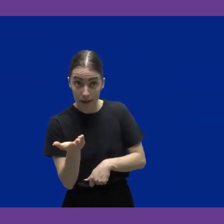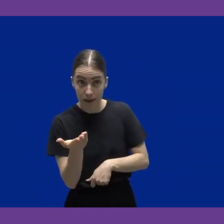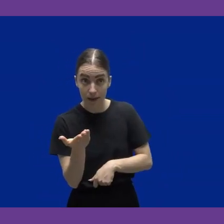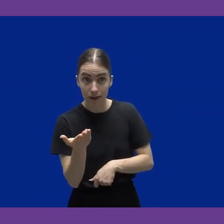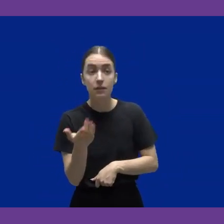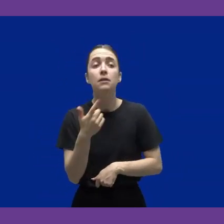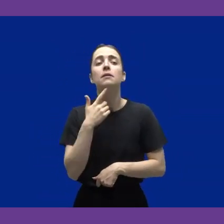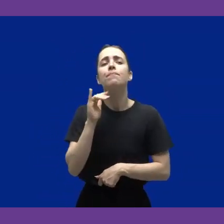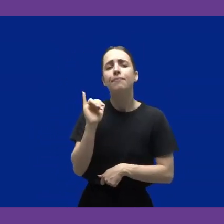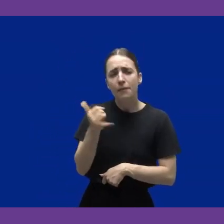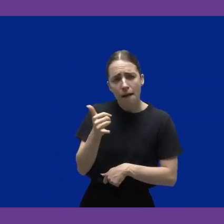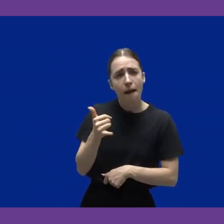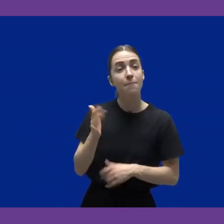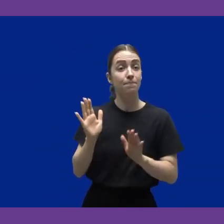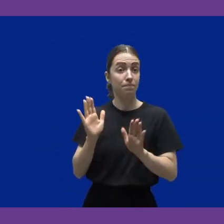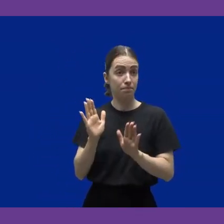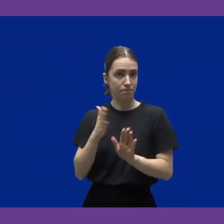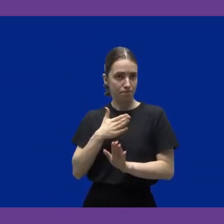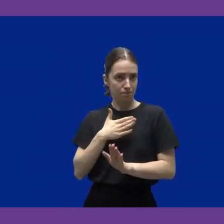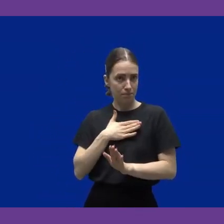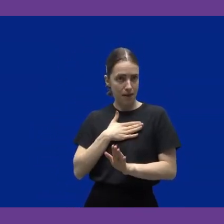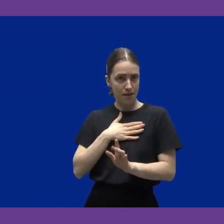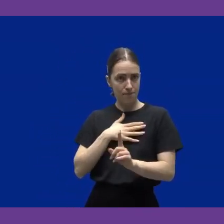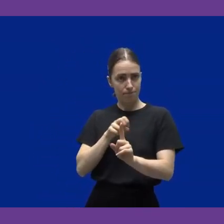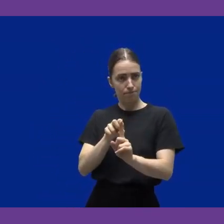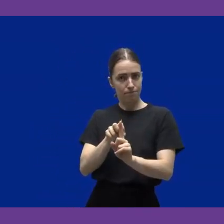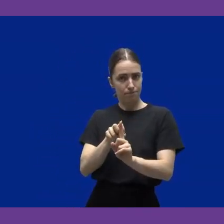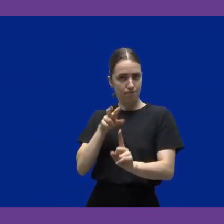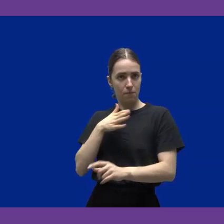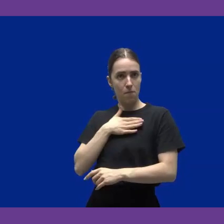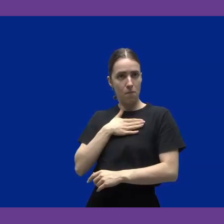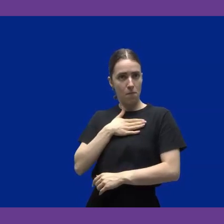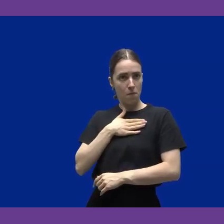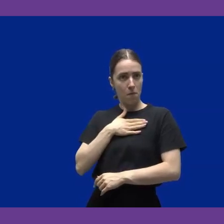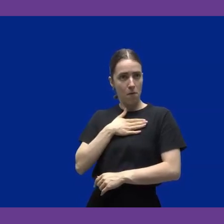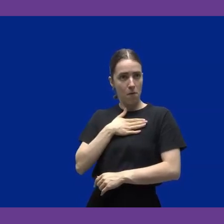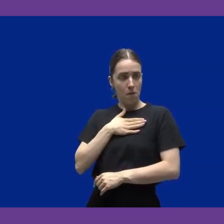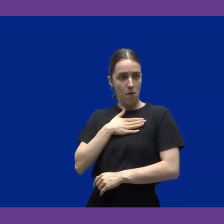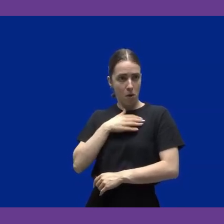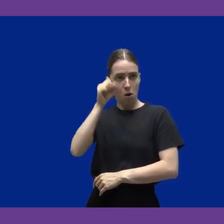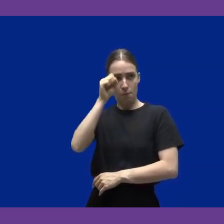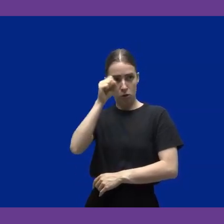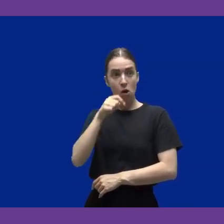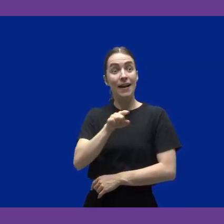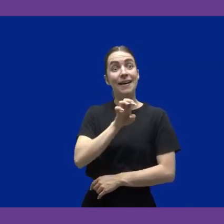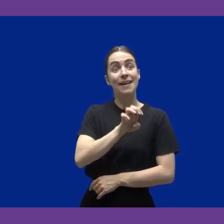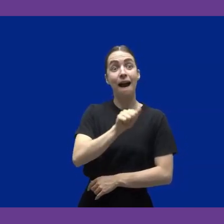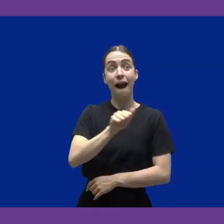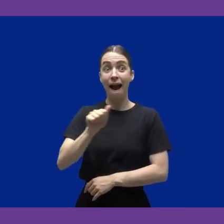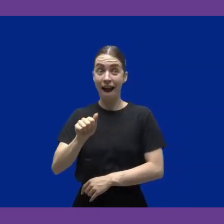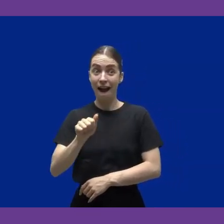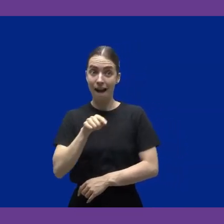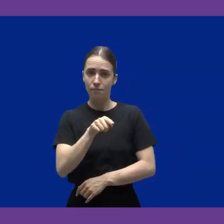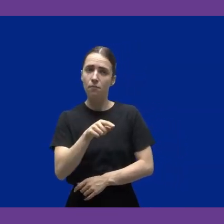my point of view, on supporting the European Accessibility Act, the standard on ICT accessibility, where